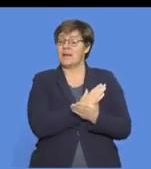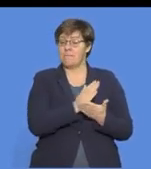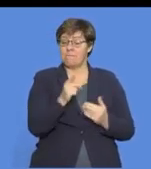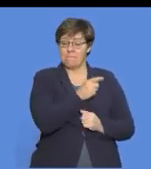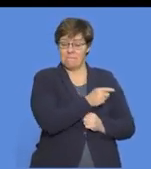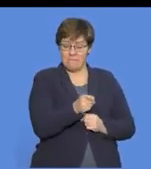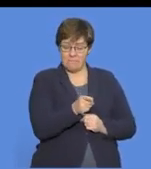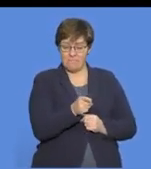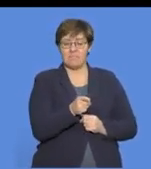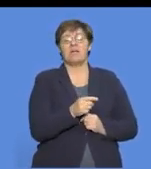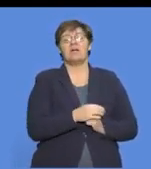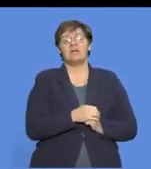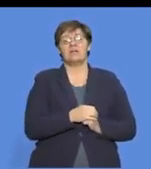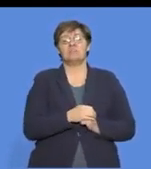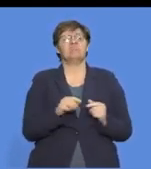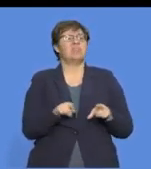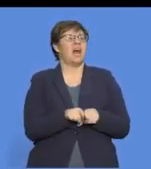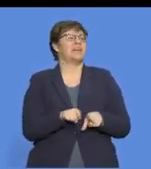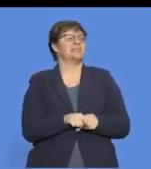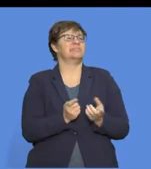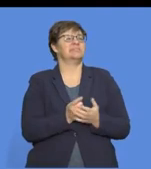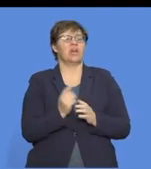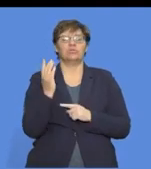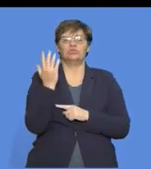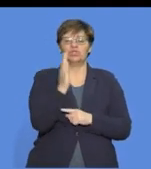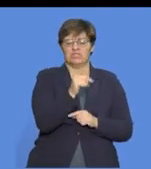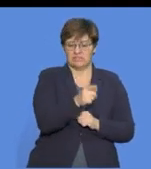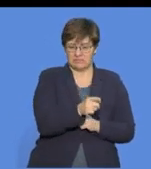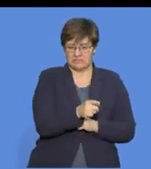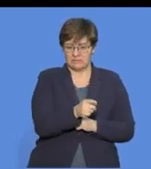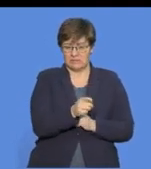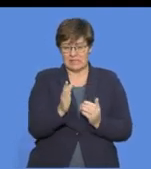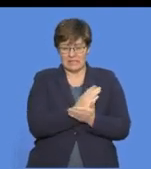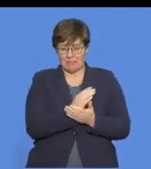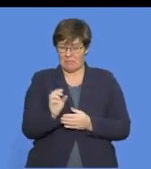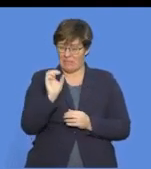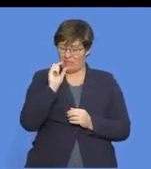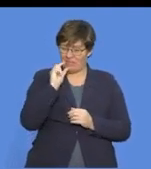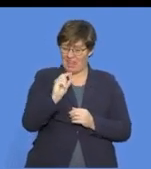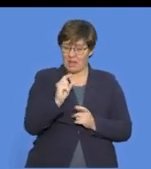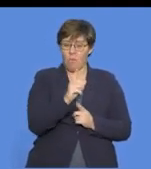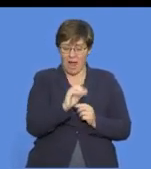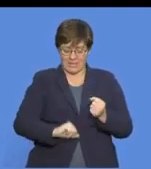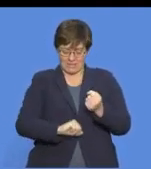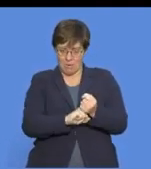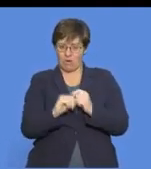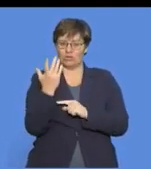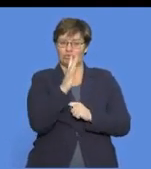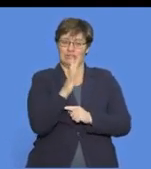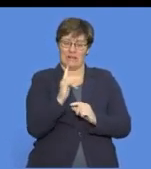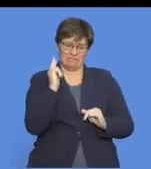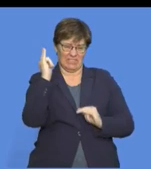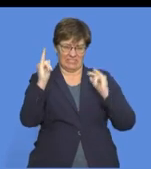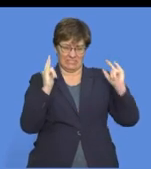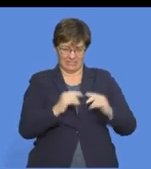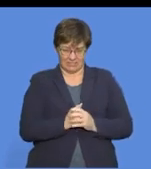Some cells, for example, in the wood of a tree, the cell walls are very, very thick because their job is supporting